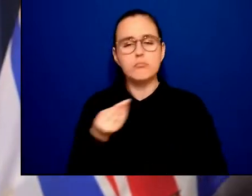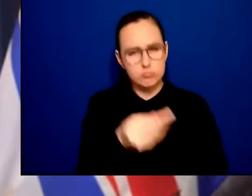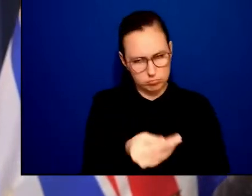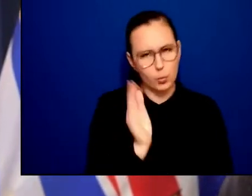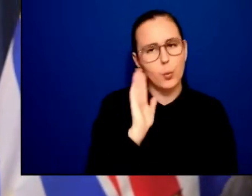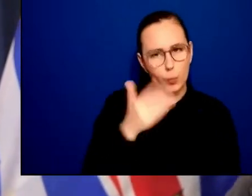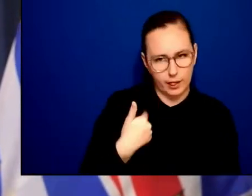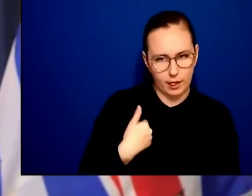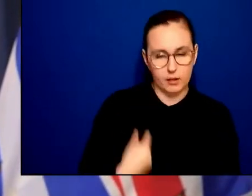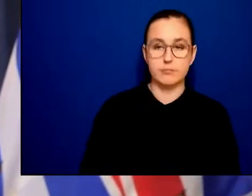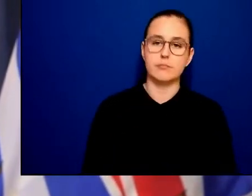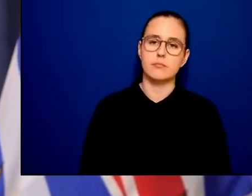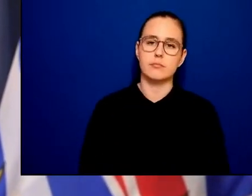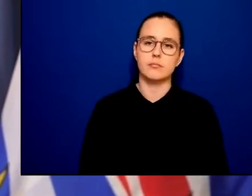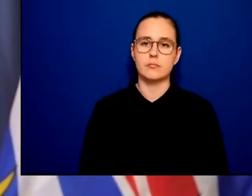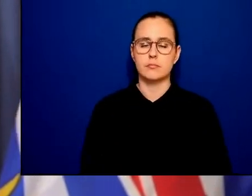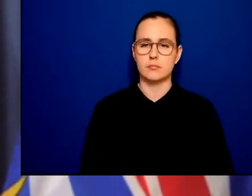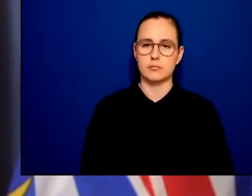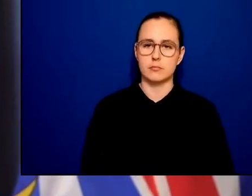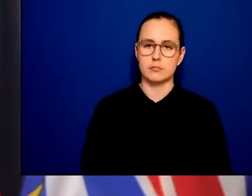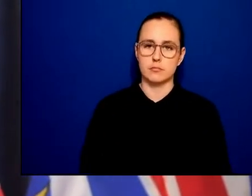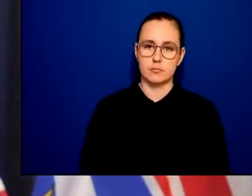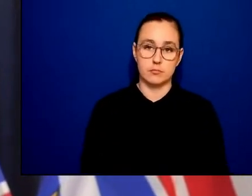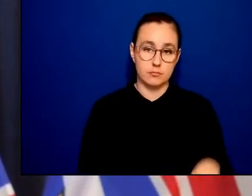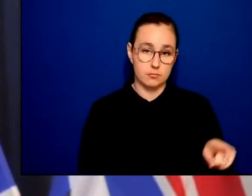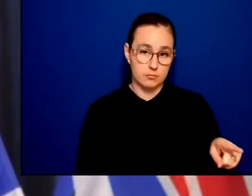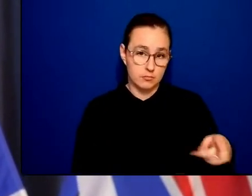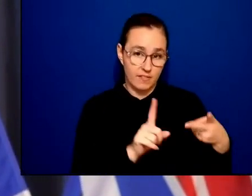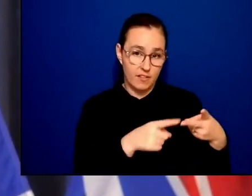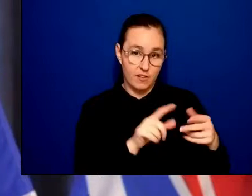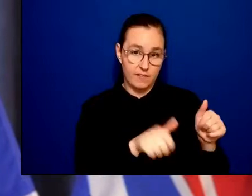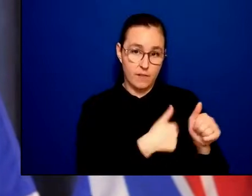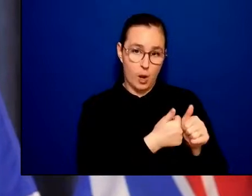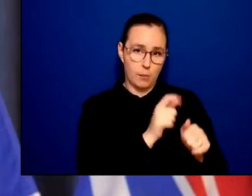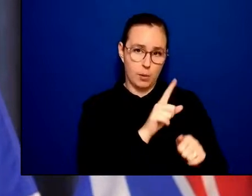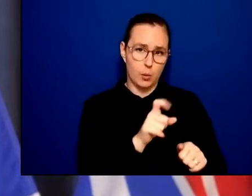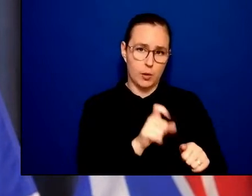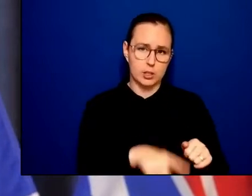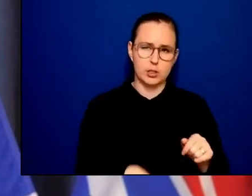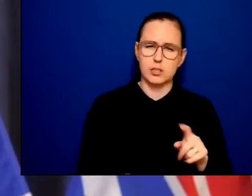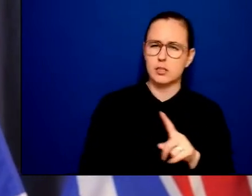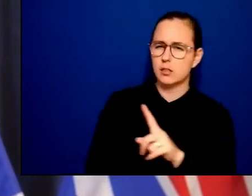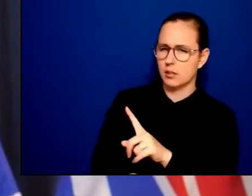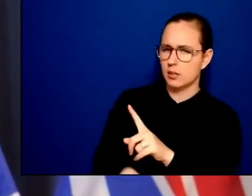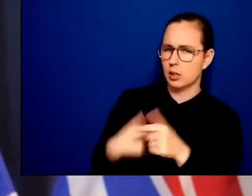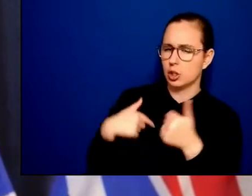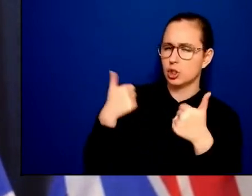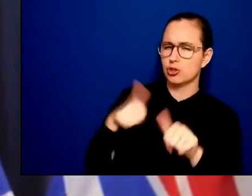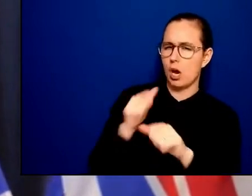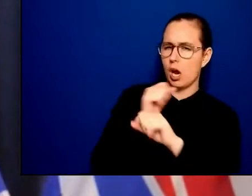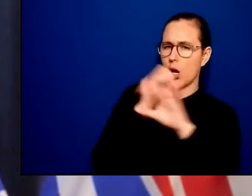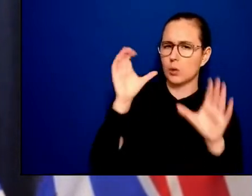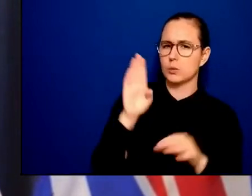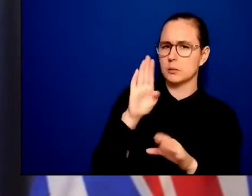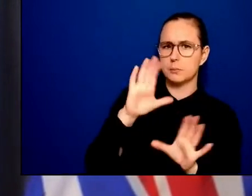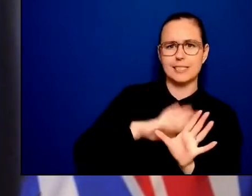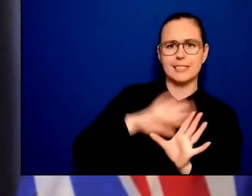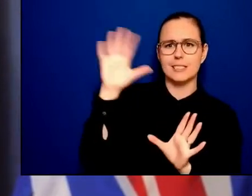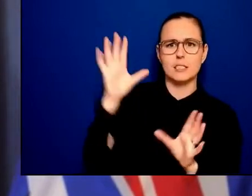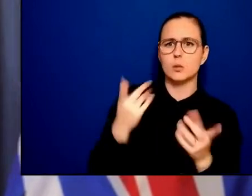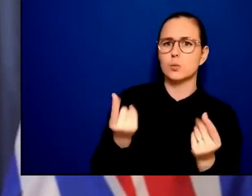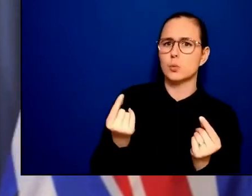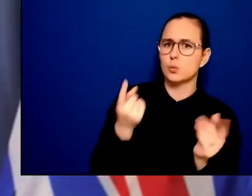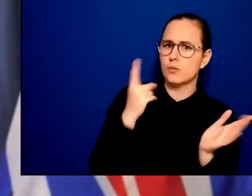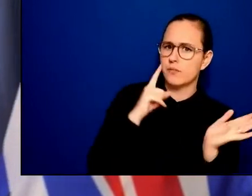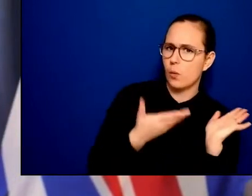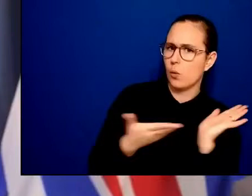trying to understand what the province is doing to help with the supply chains. But Minister Farnworth, I also want to know, you were asked about this